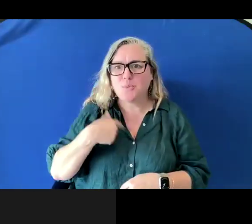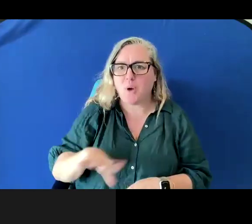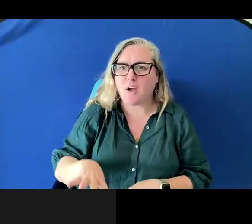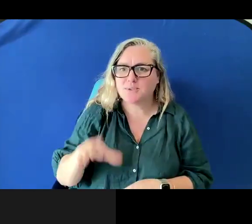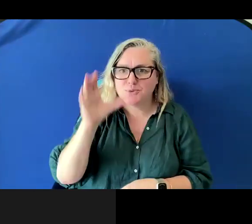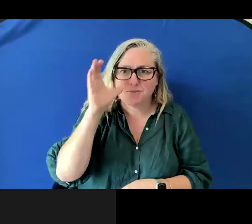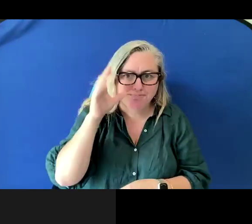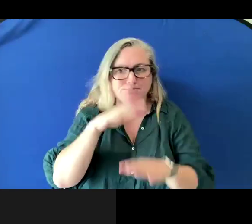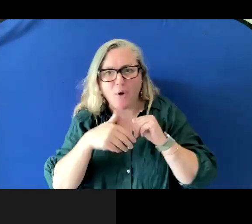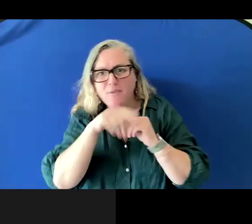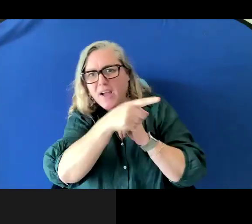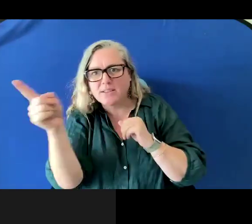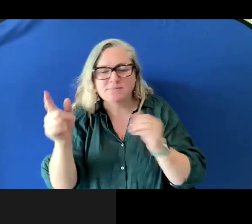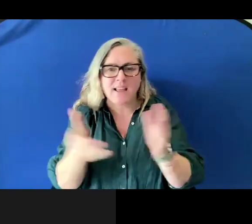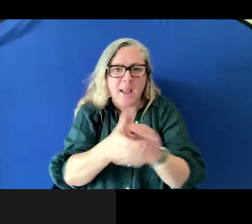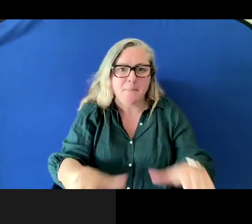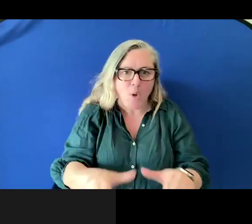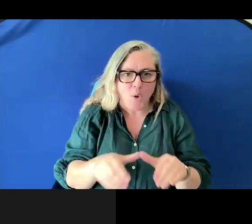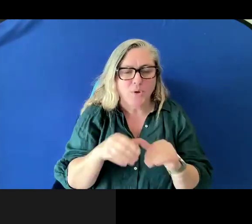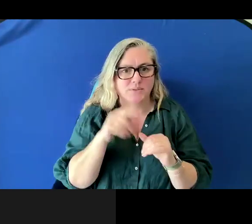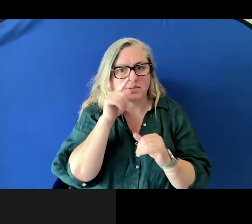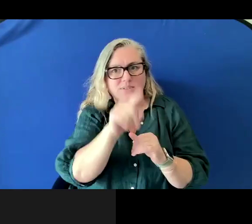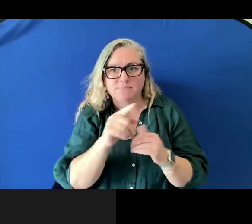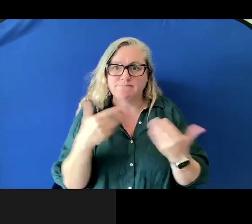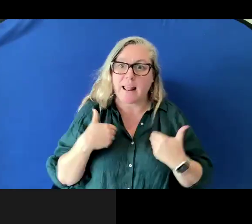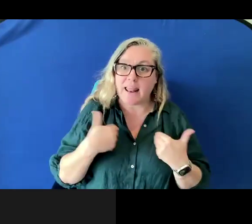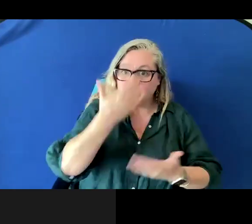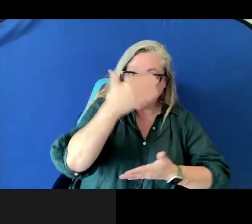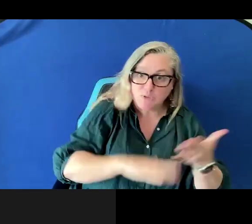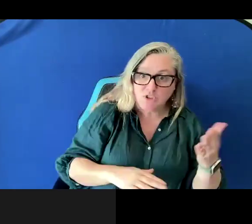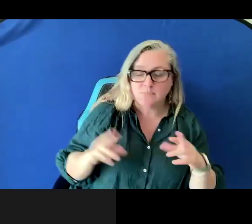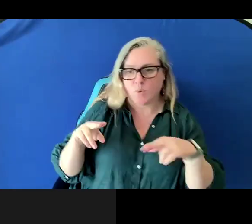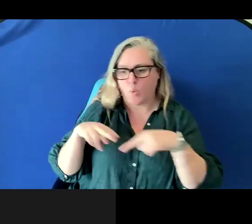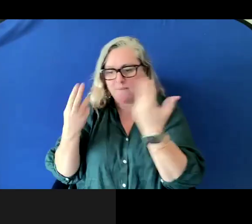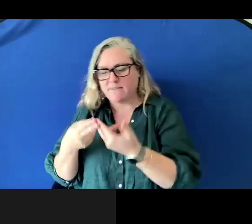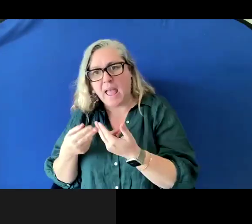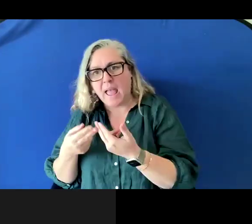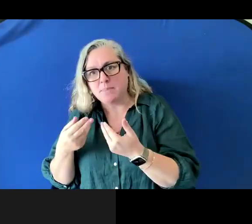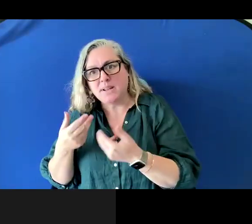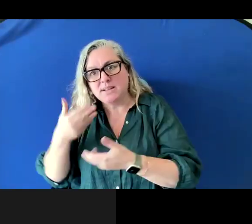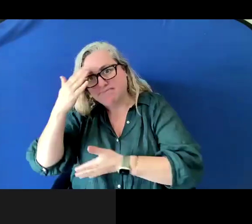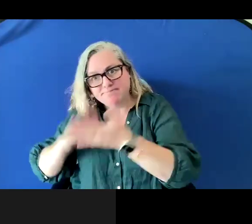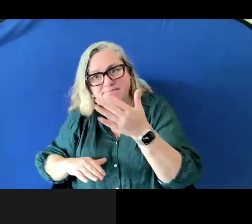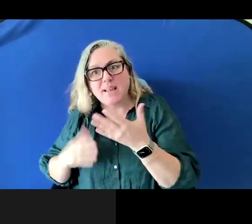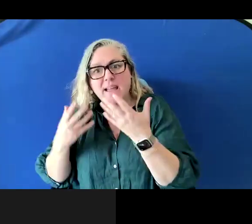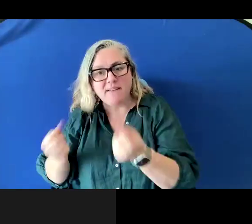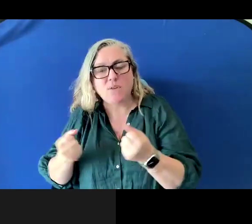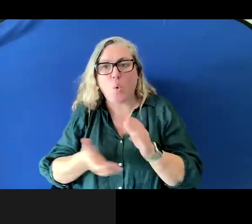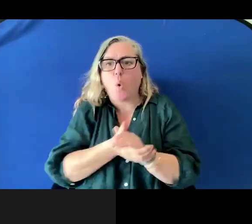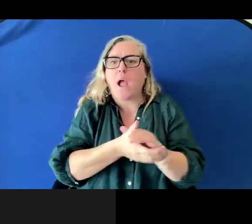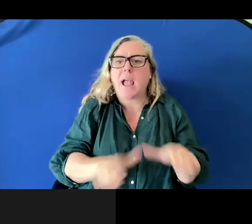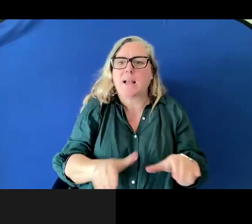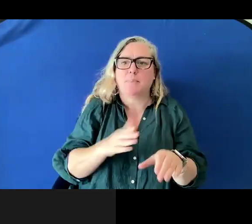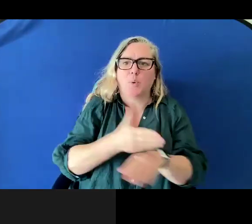experts, and also experts in their own mind, whether that's lived experience, family lived experience, or experts in the field with